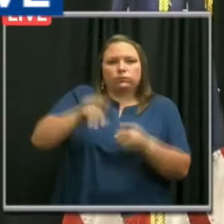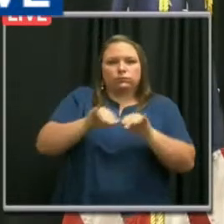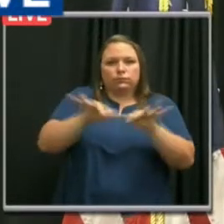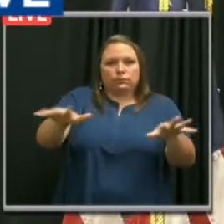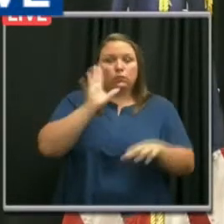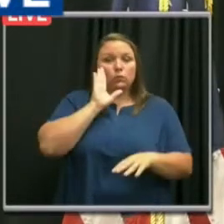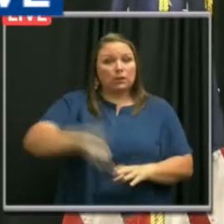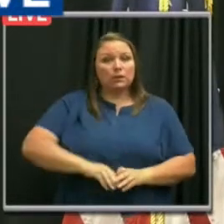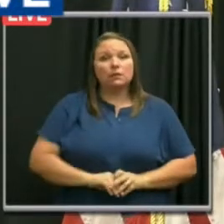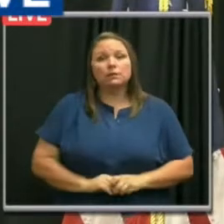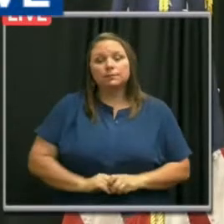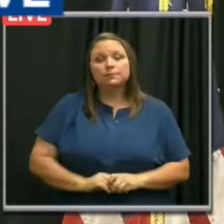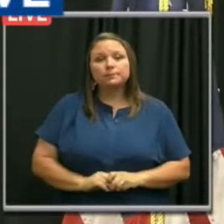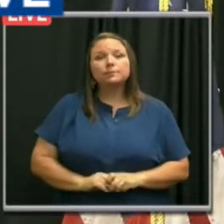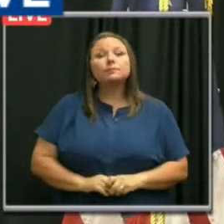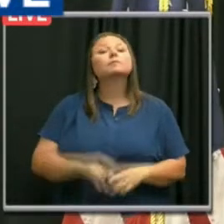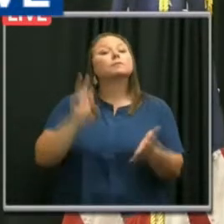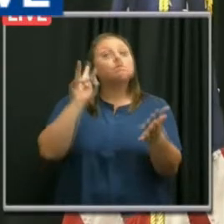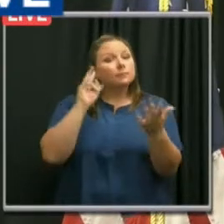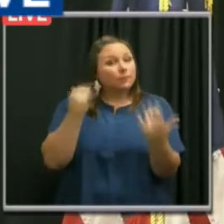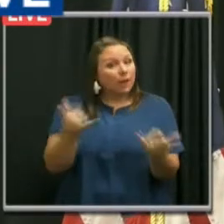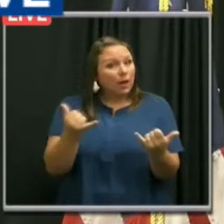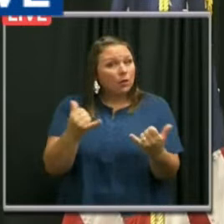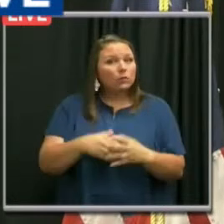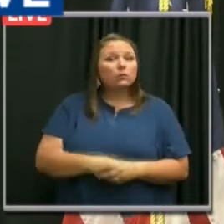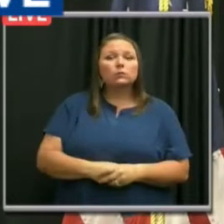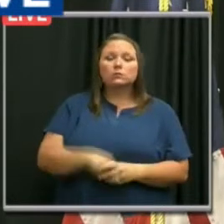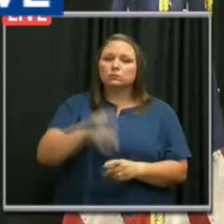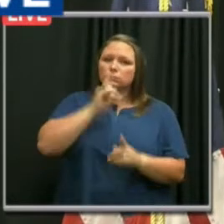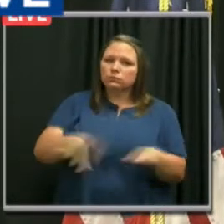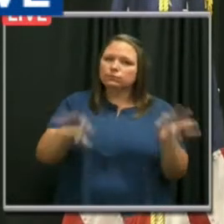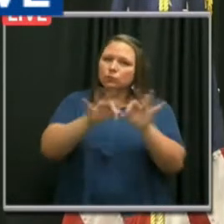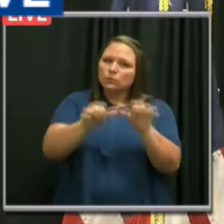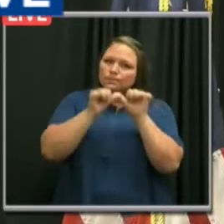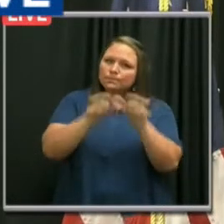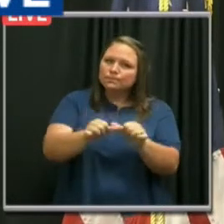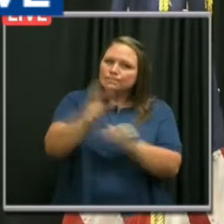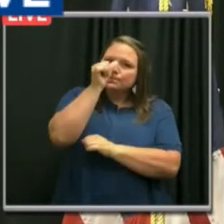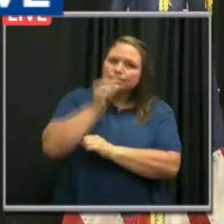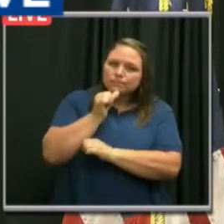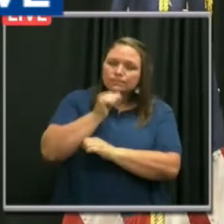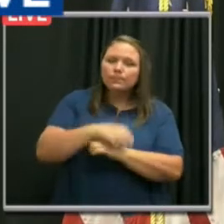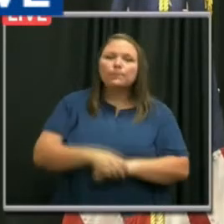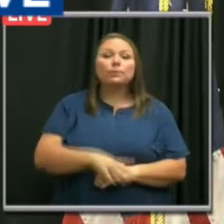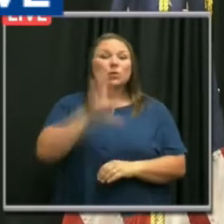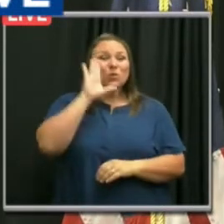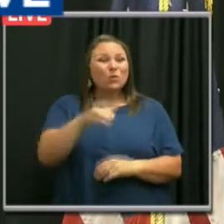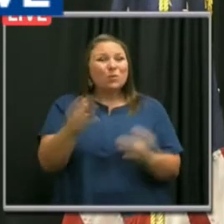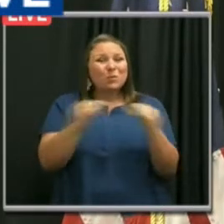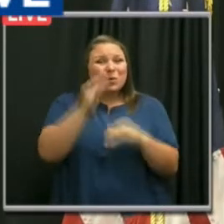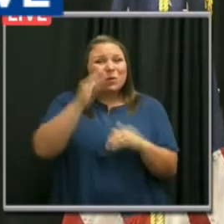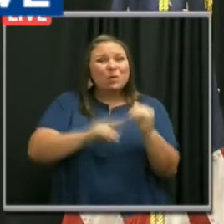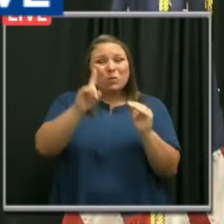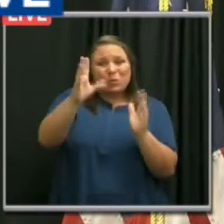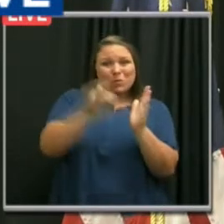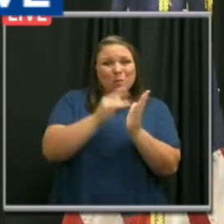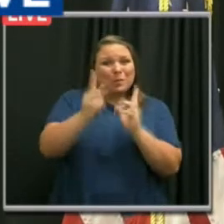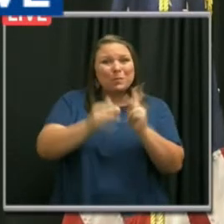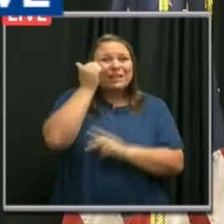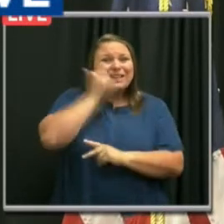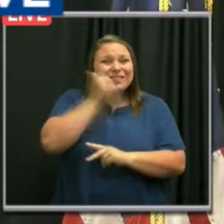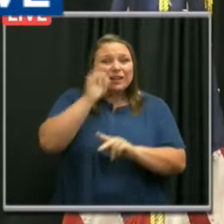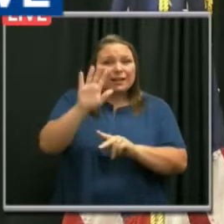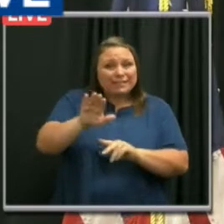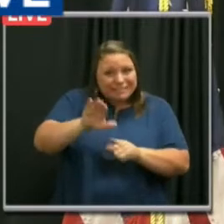check. So we need to be vigilant, be reminded that more than 1,000 people a day are